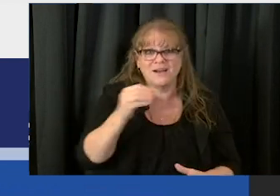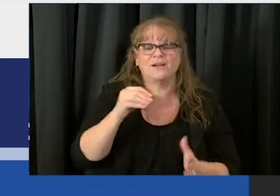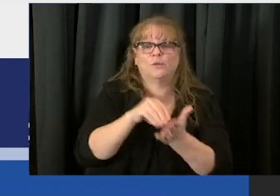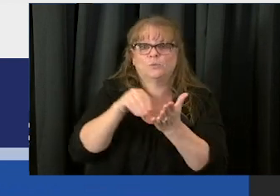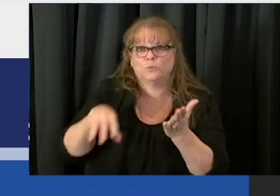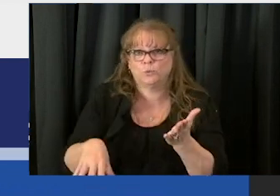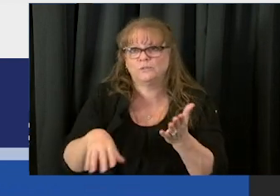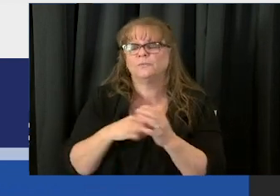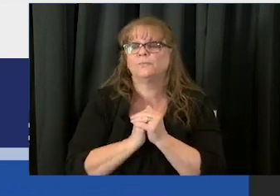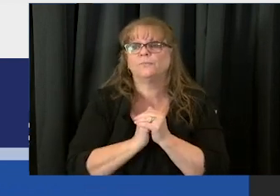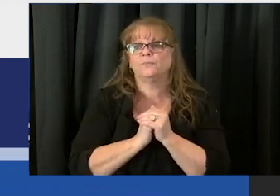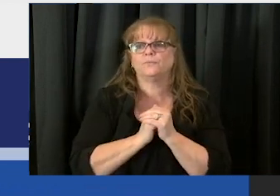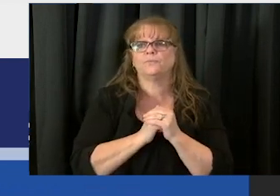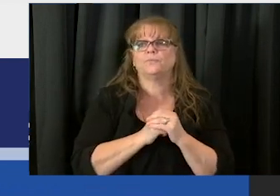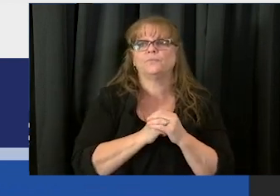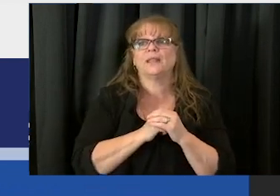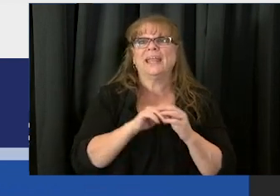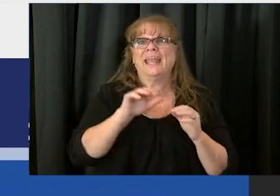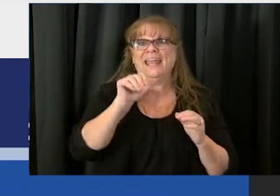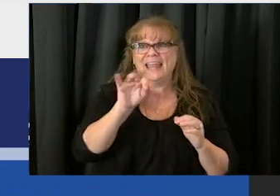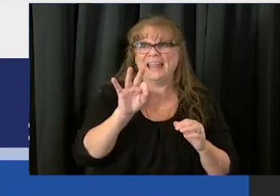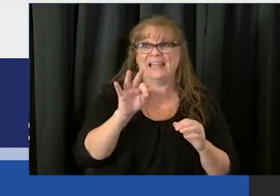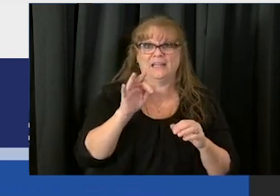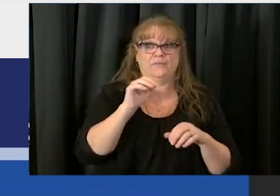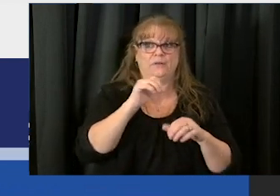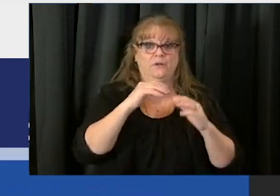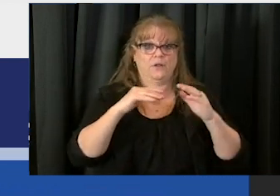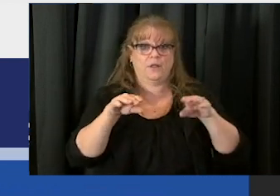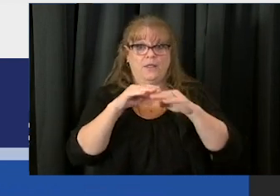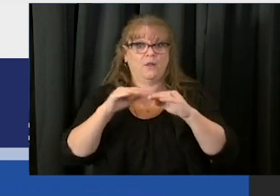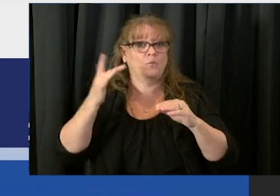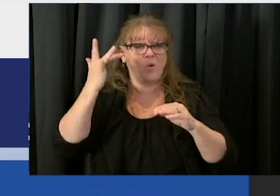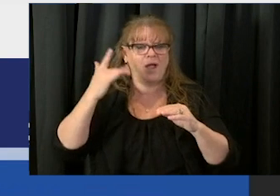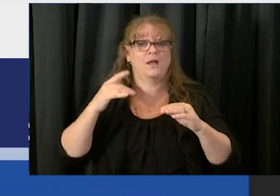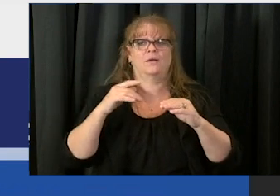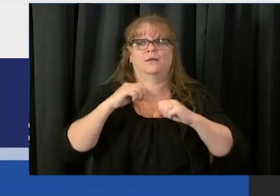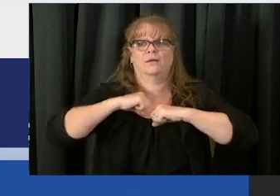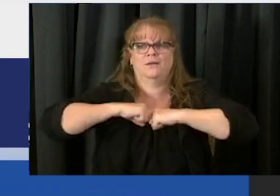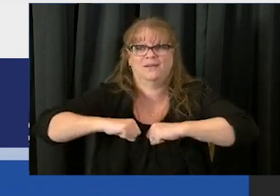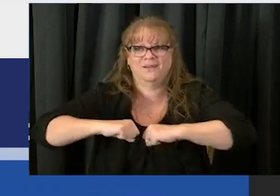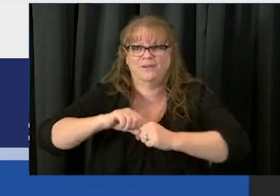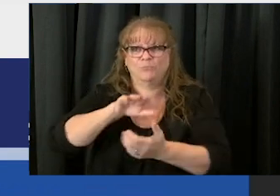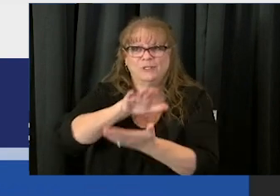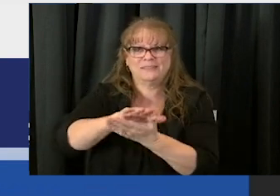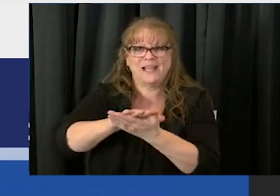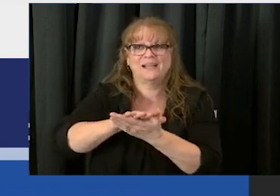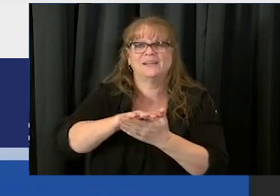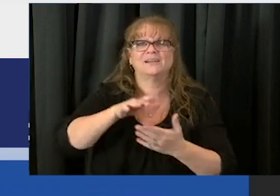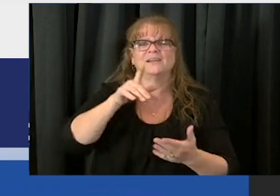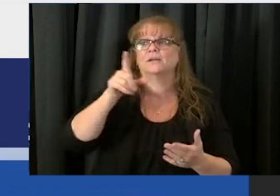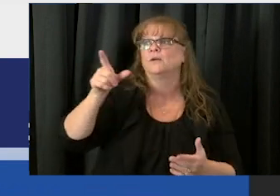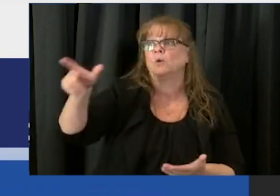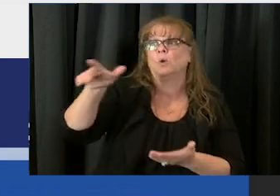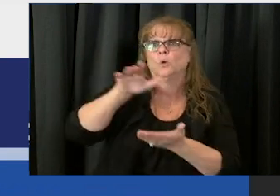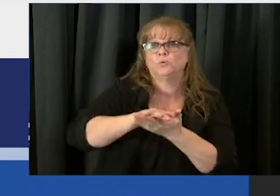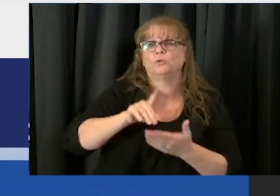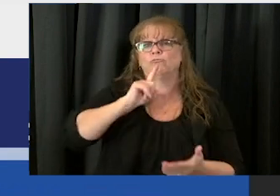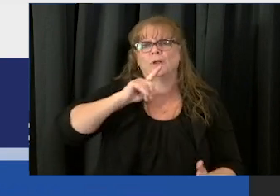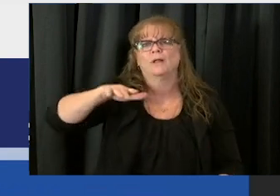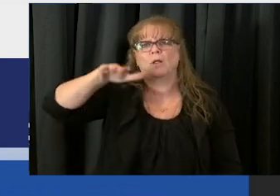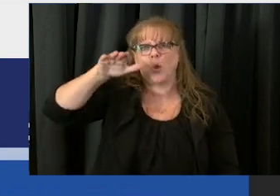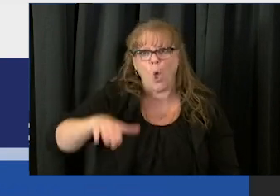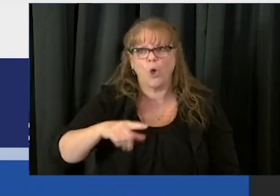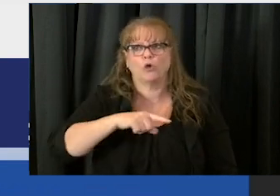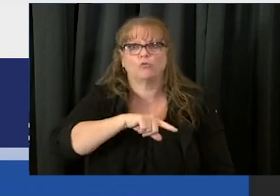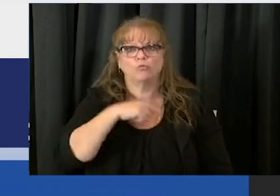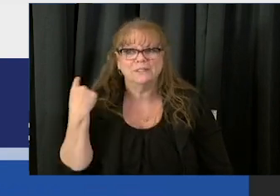lower risk environments. With the layered approach to safety, we can make them safer, and getting our kids back for in-person learning safely